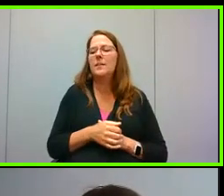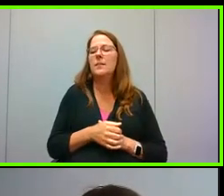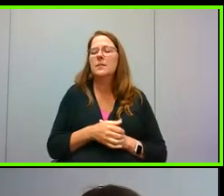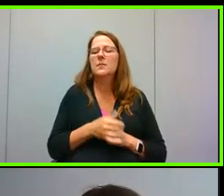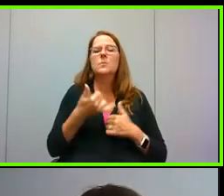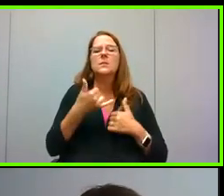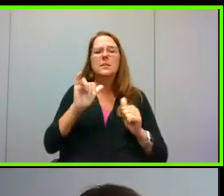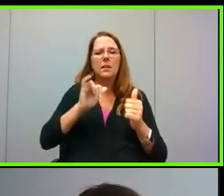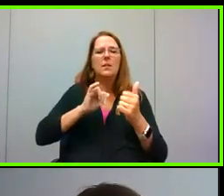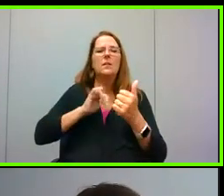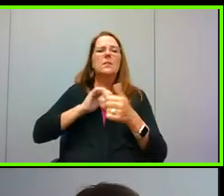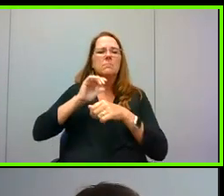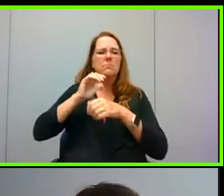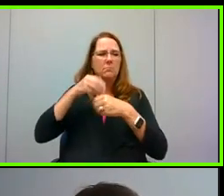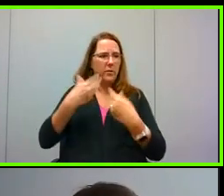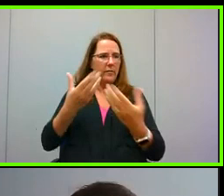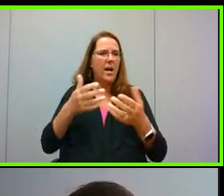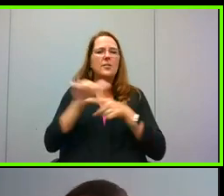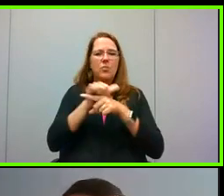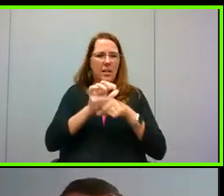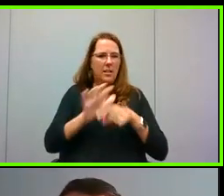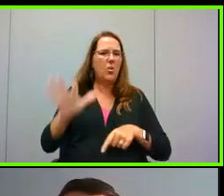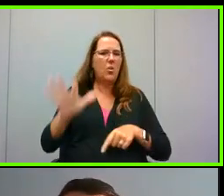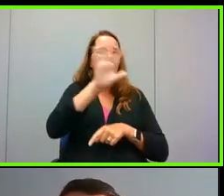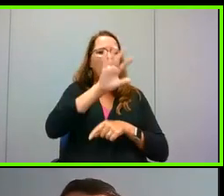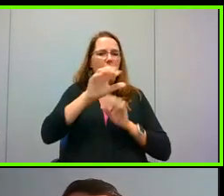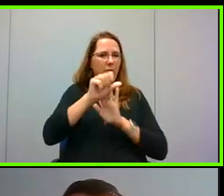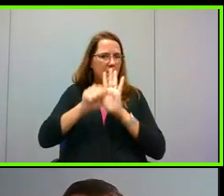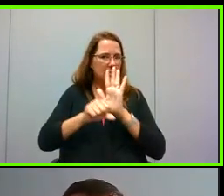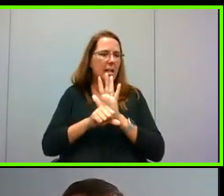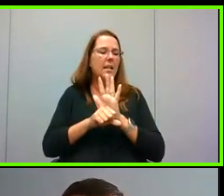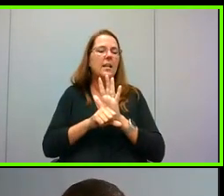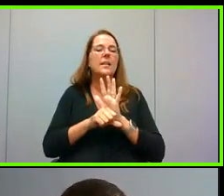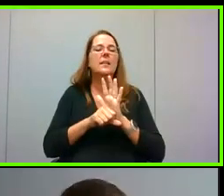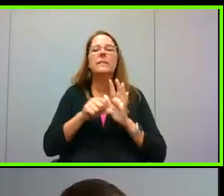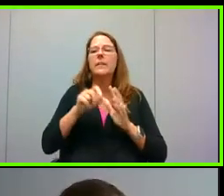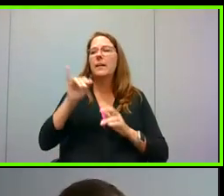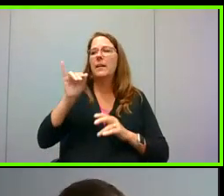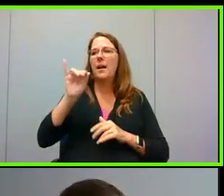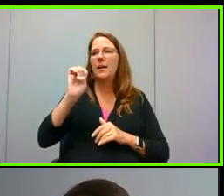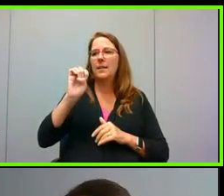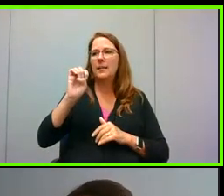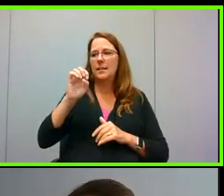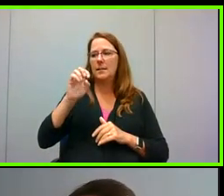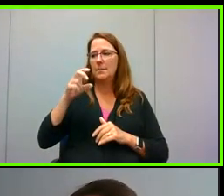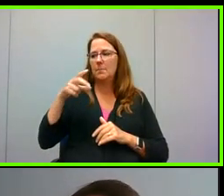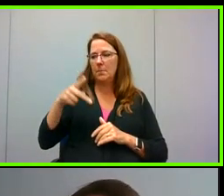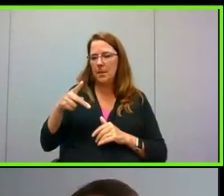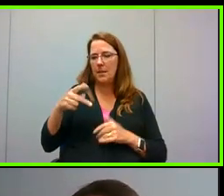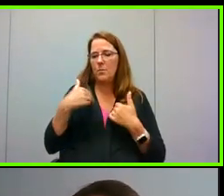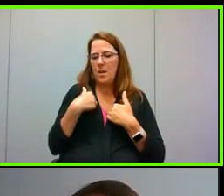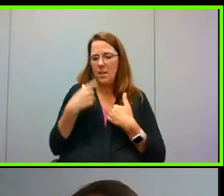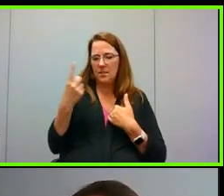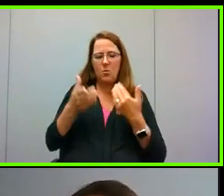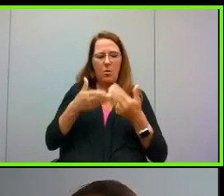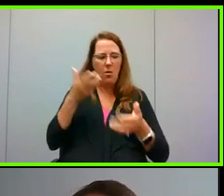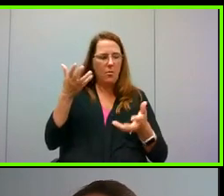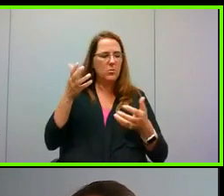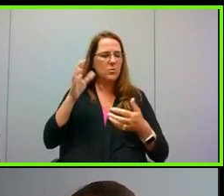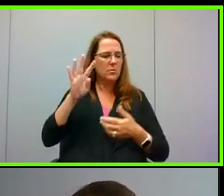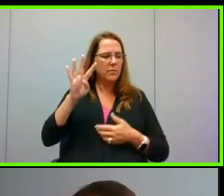the state, big trainings. We just completed an IEP one that had almost 400 folks in